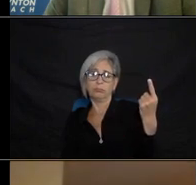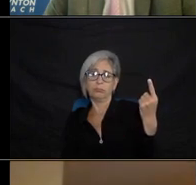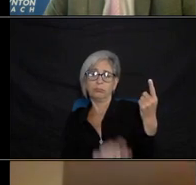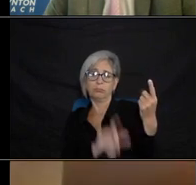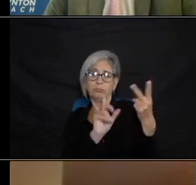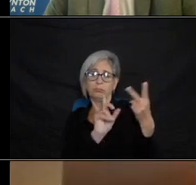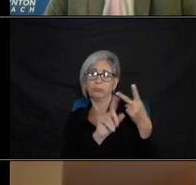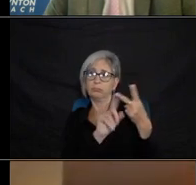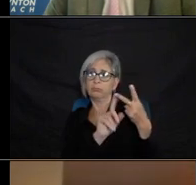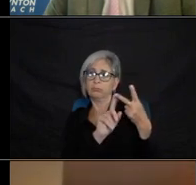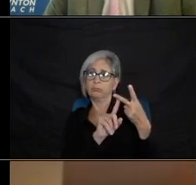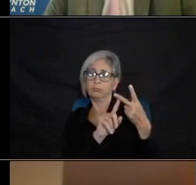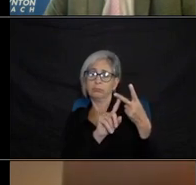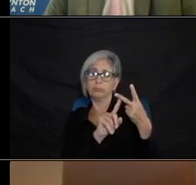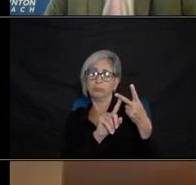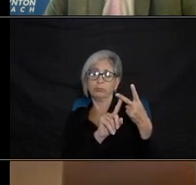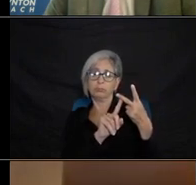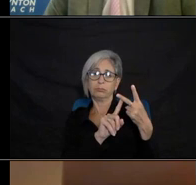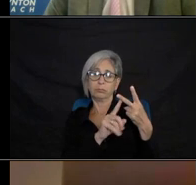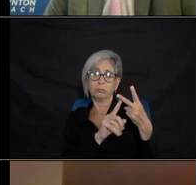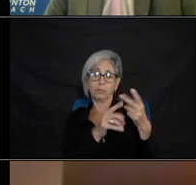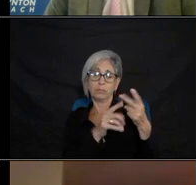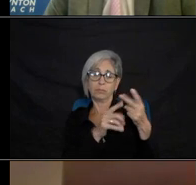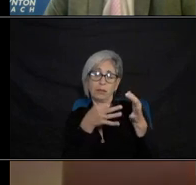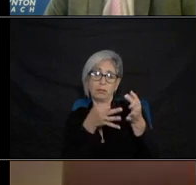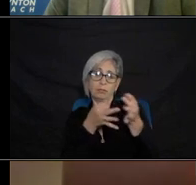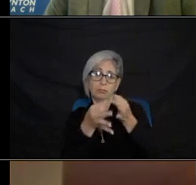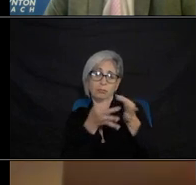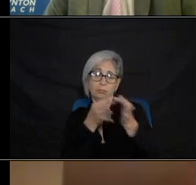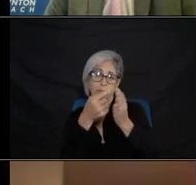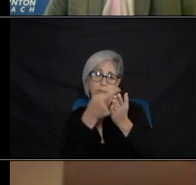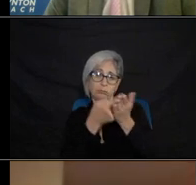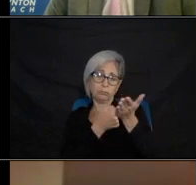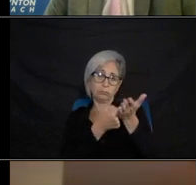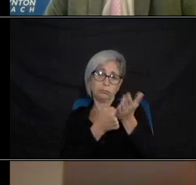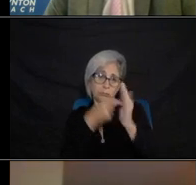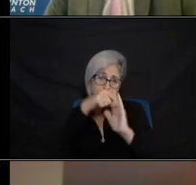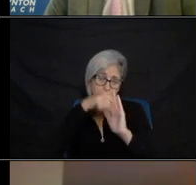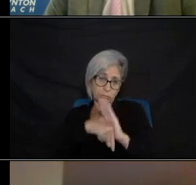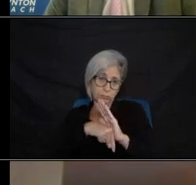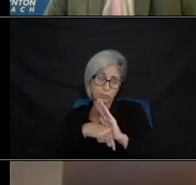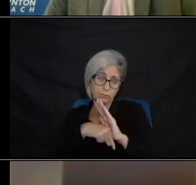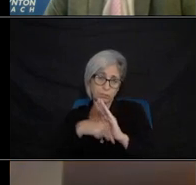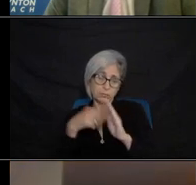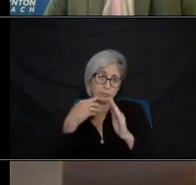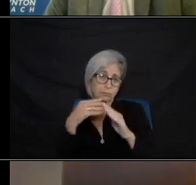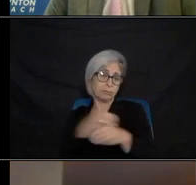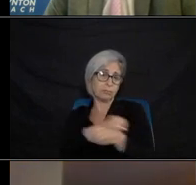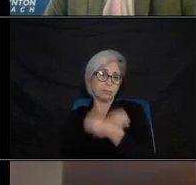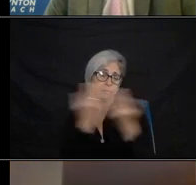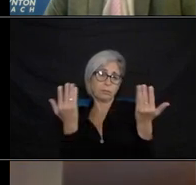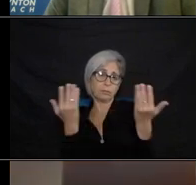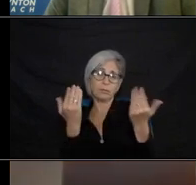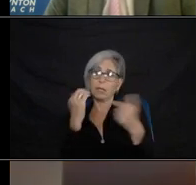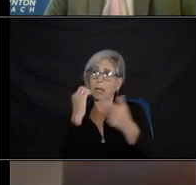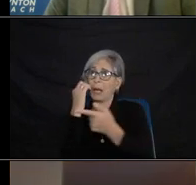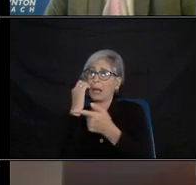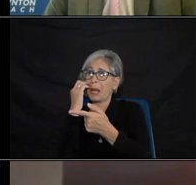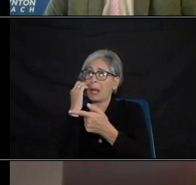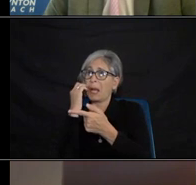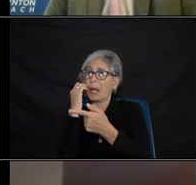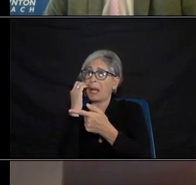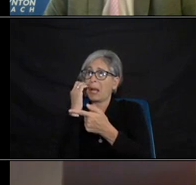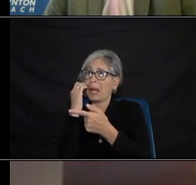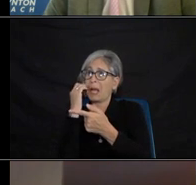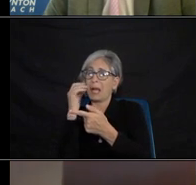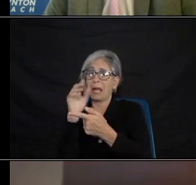Second. Any further discussion from the commission? Seeing none, all those in favor state, yes.